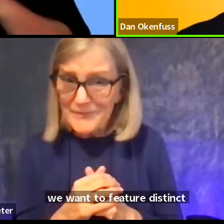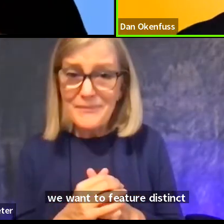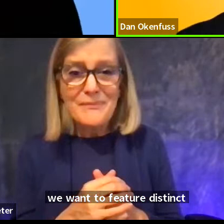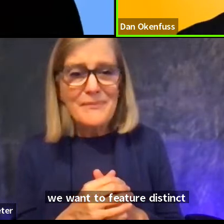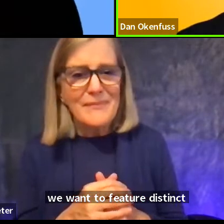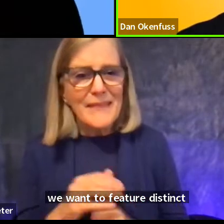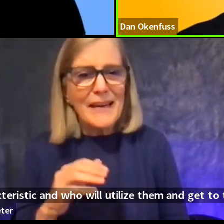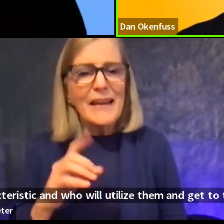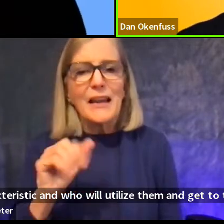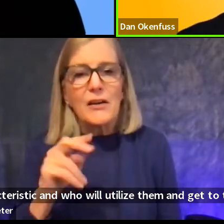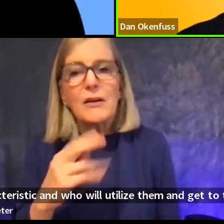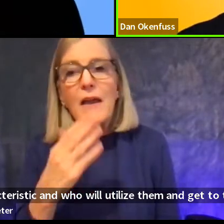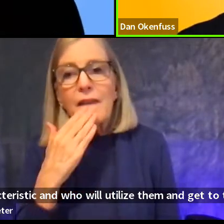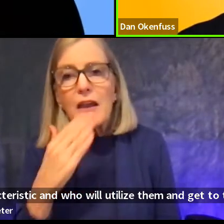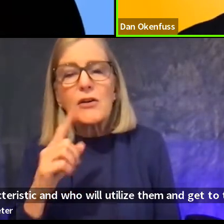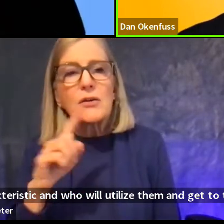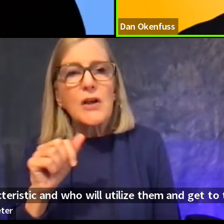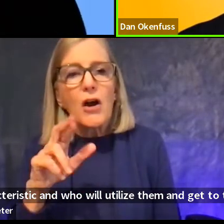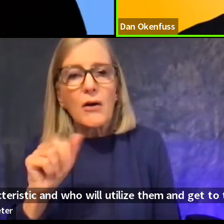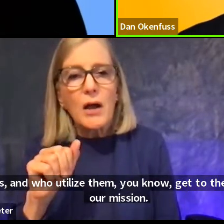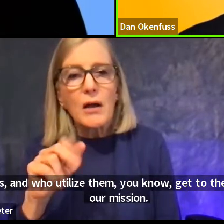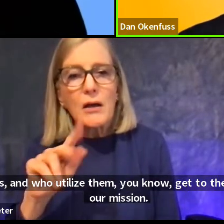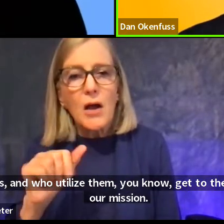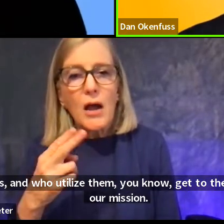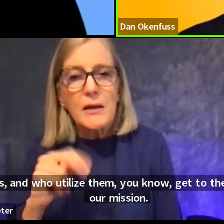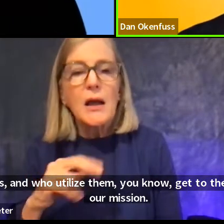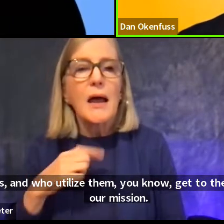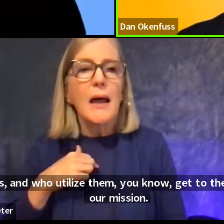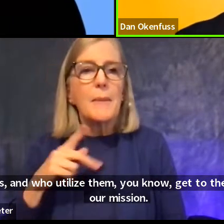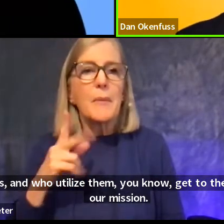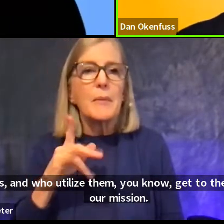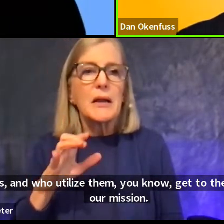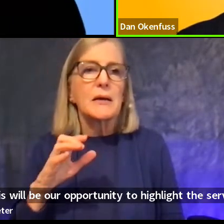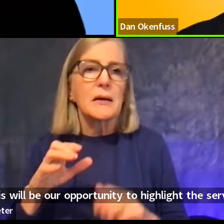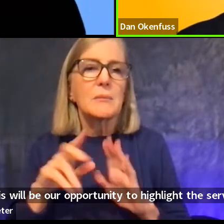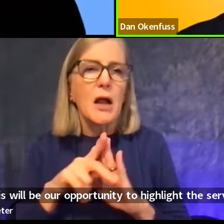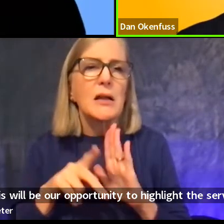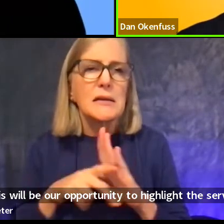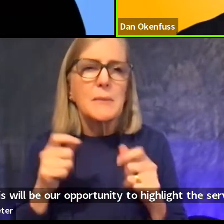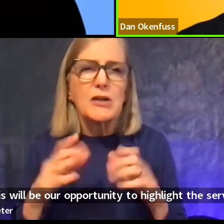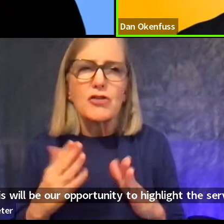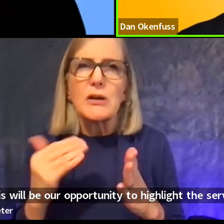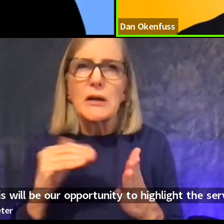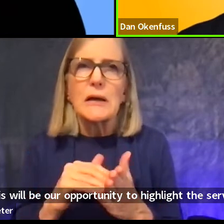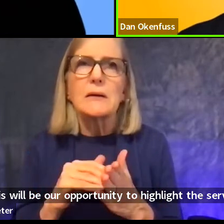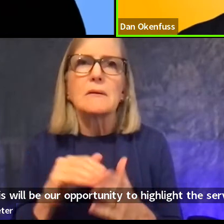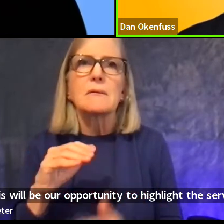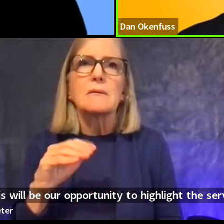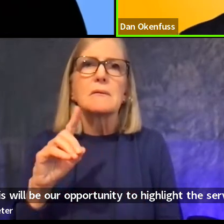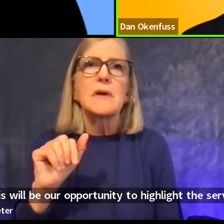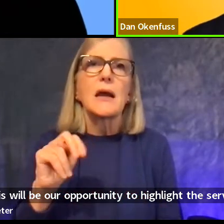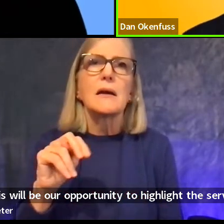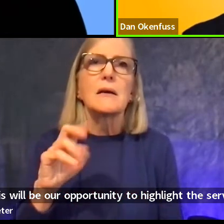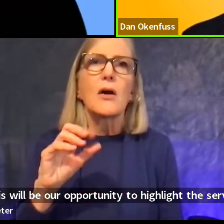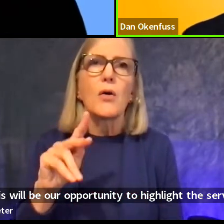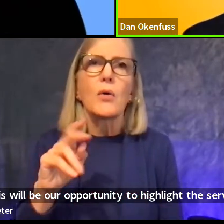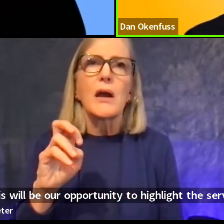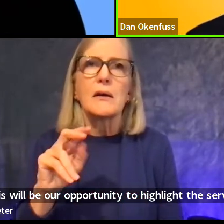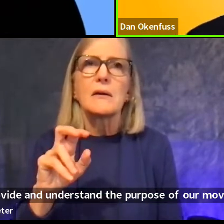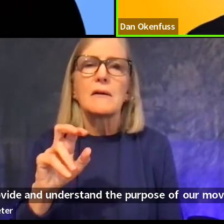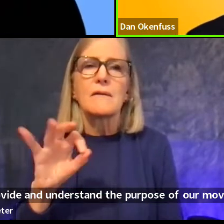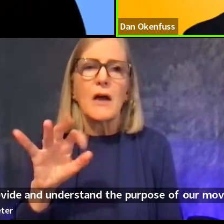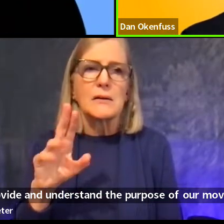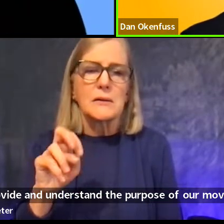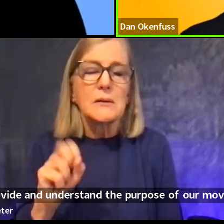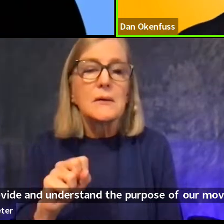Thank you, Zara Khan. This is Dan Okenfuss, Public Policy Manager, once again. Yes, we are always looking for new issues